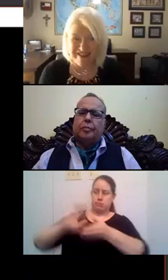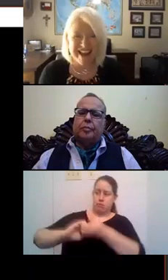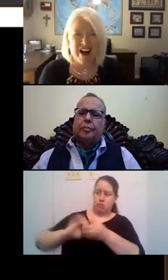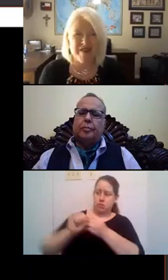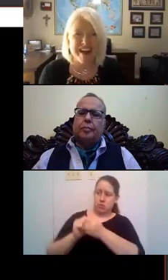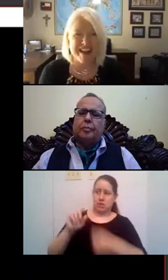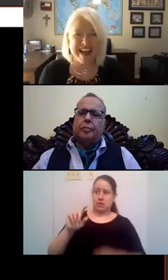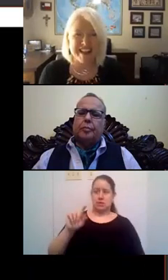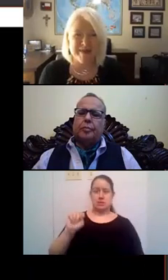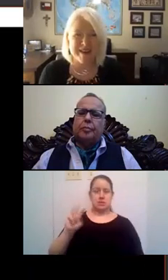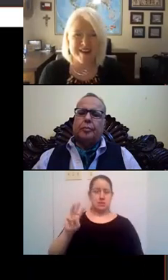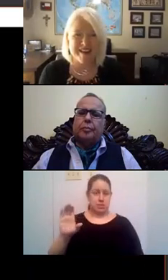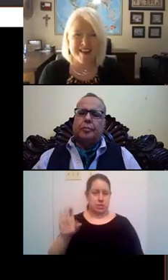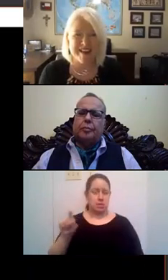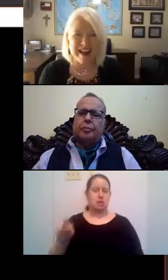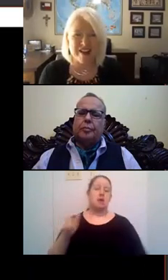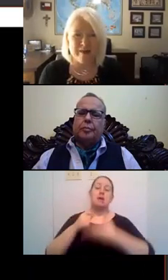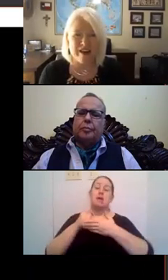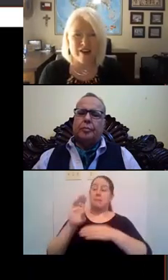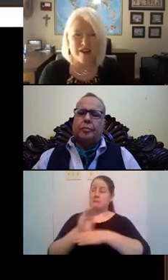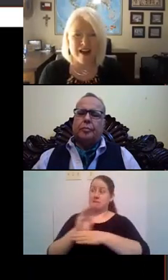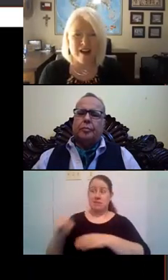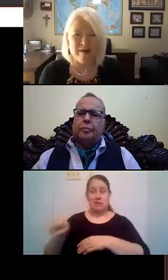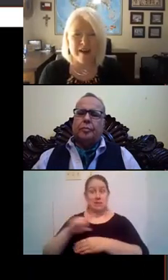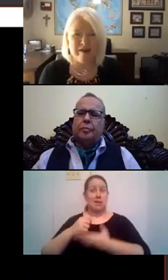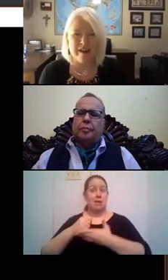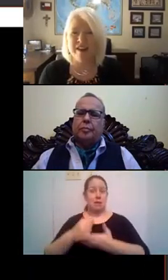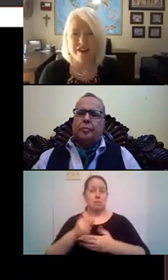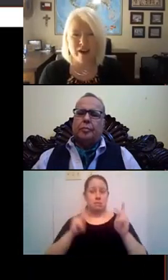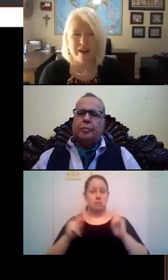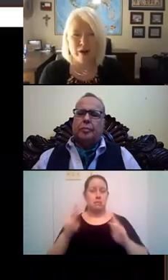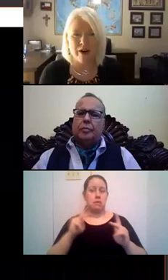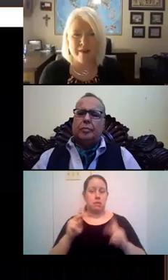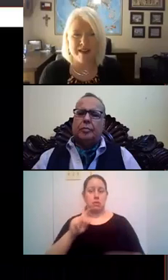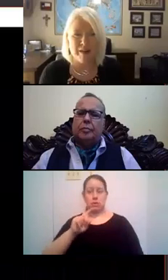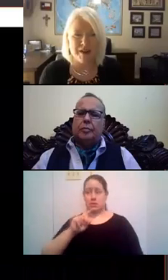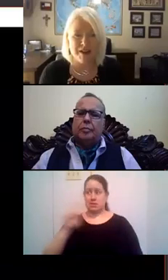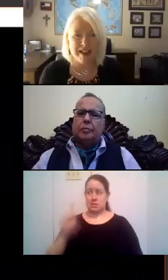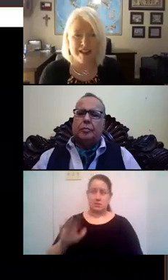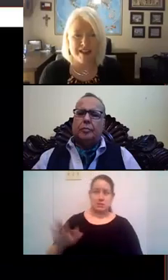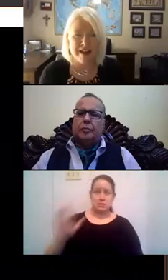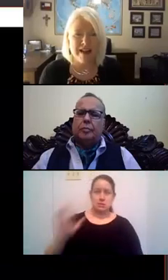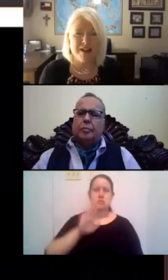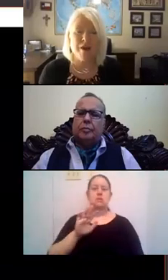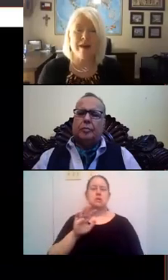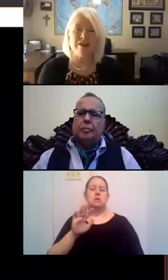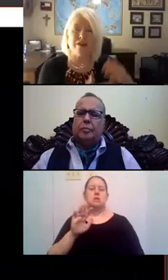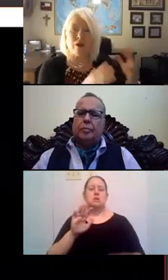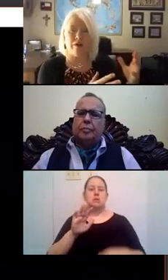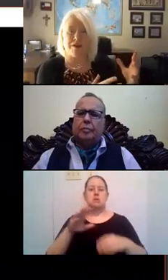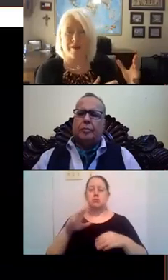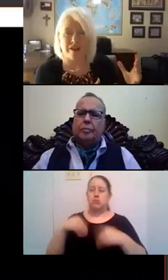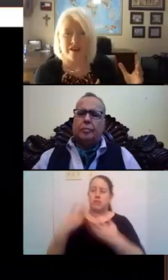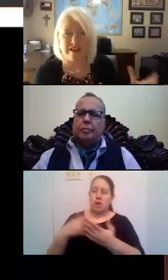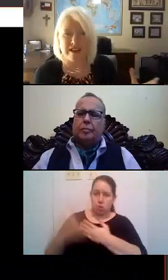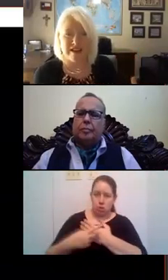busy helping Texas businesses and job seekers get these training programs and opportunities. So we mentioned the